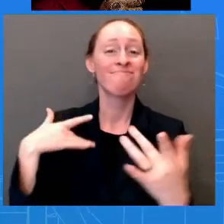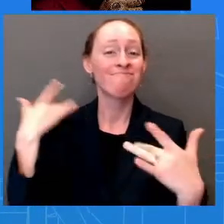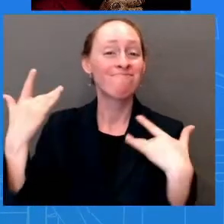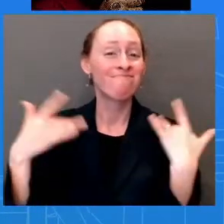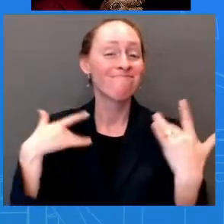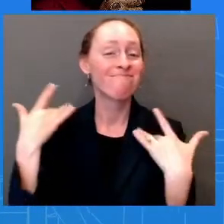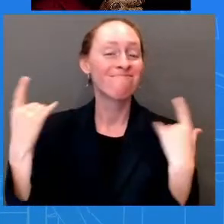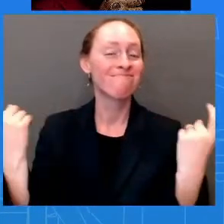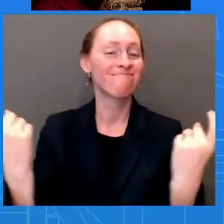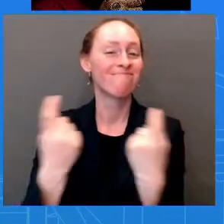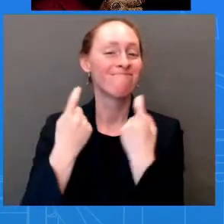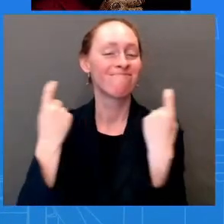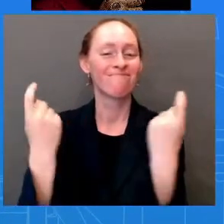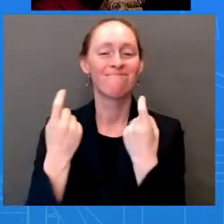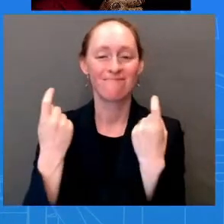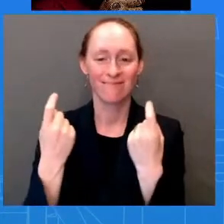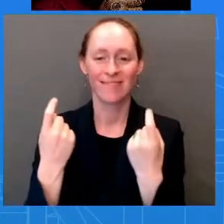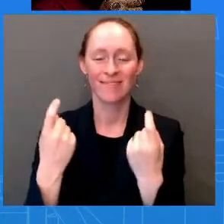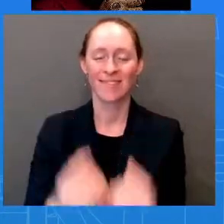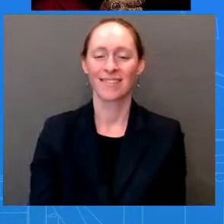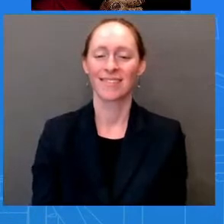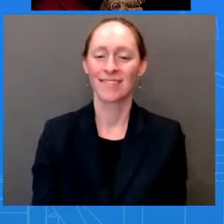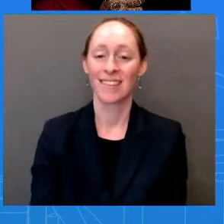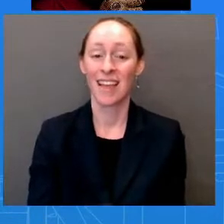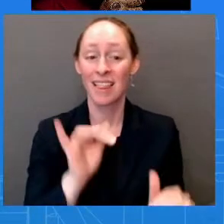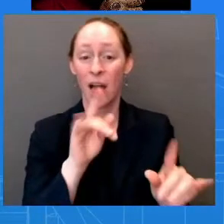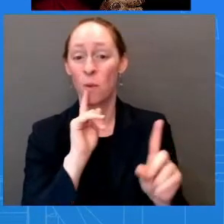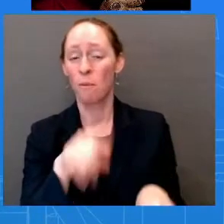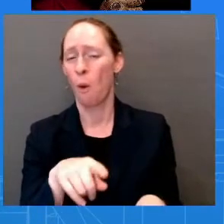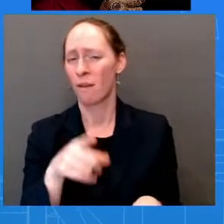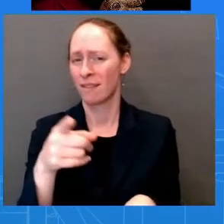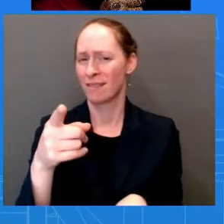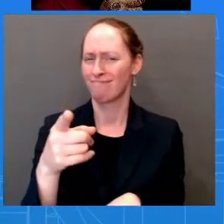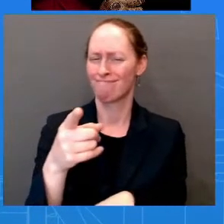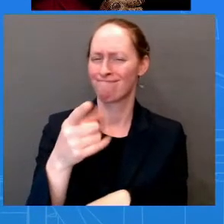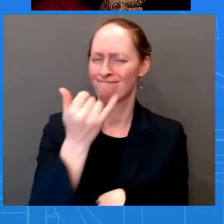out there are inaccurate and false. I'll leave it.